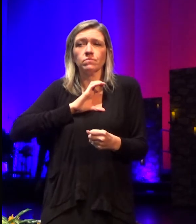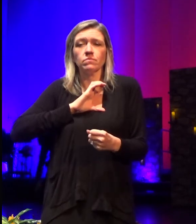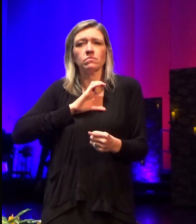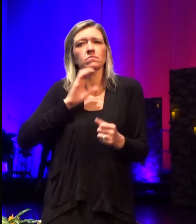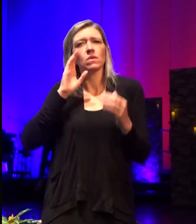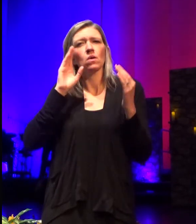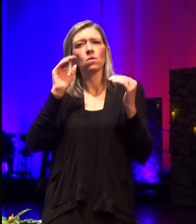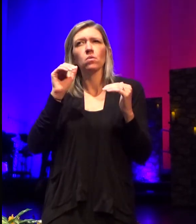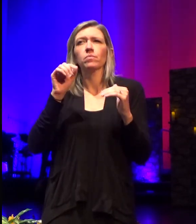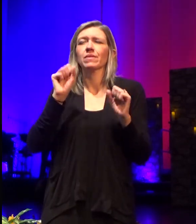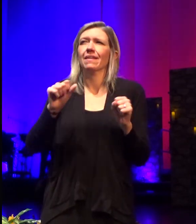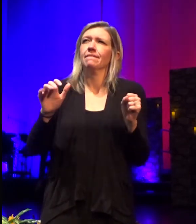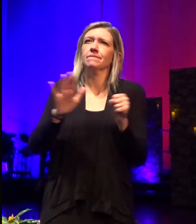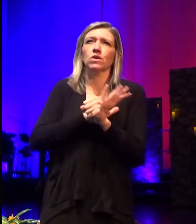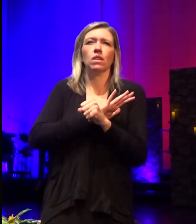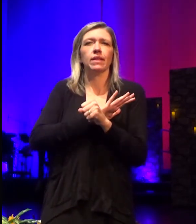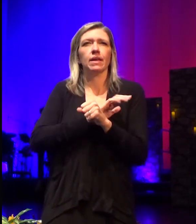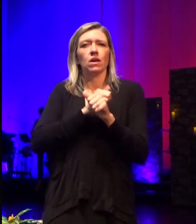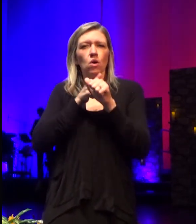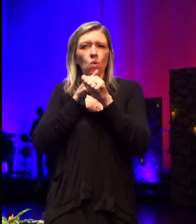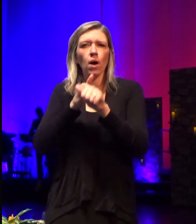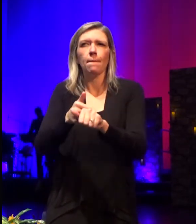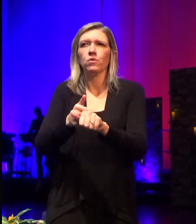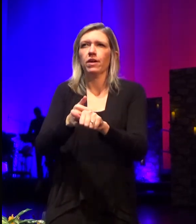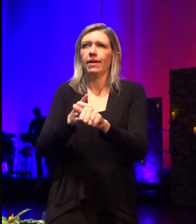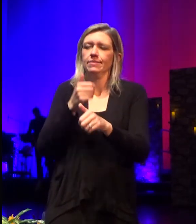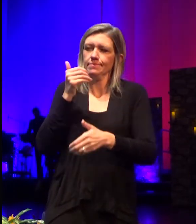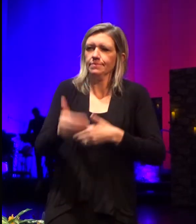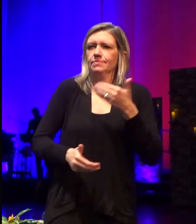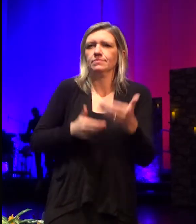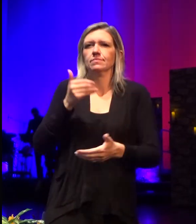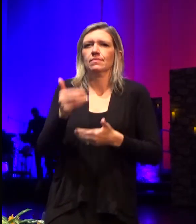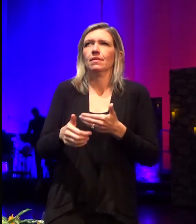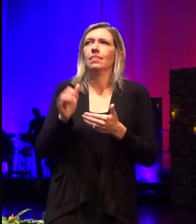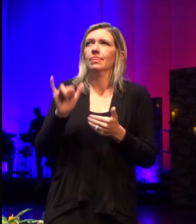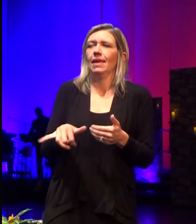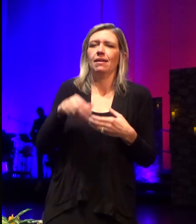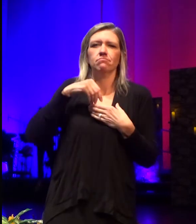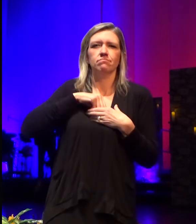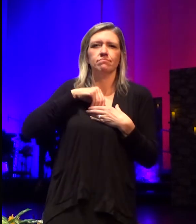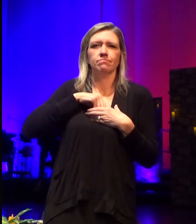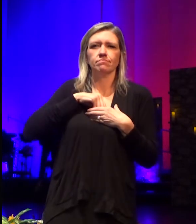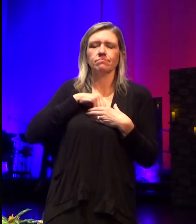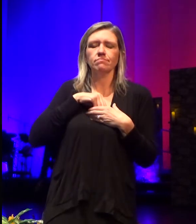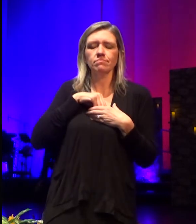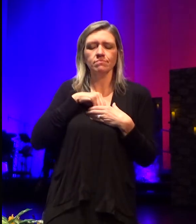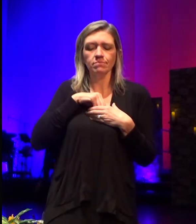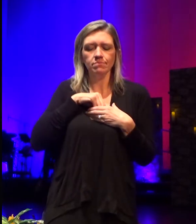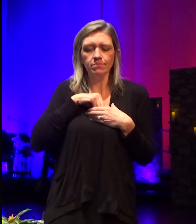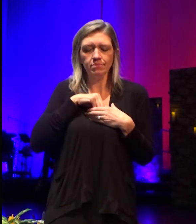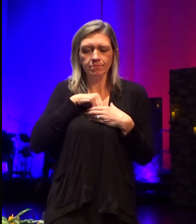fully cooperate with this unfoldment within.